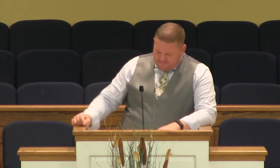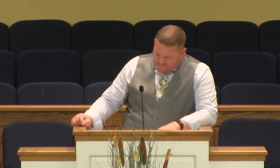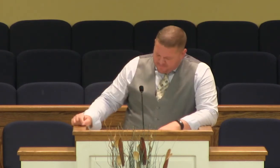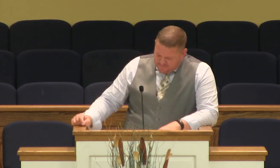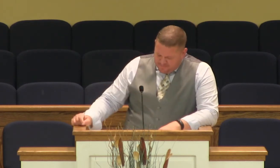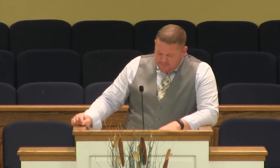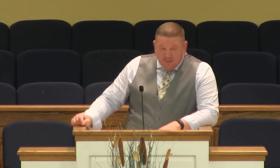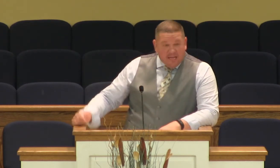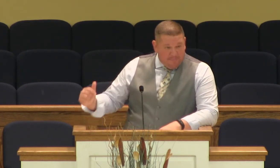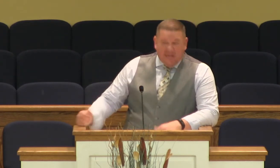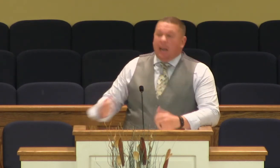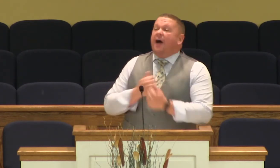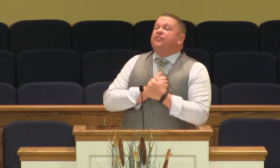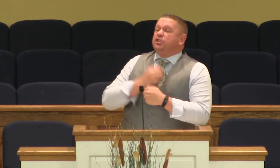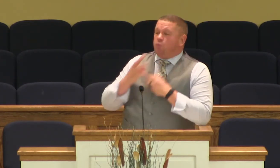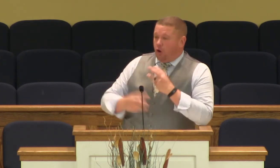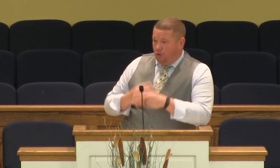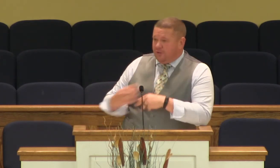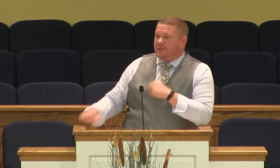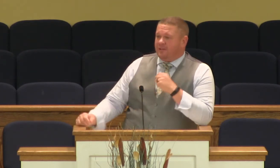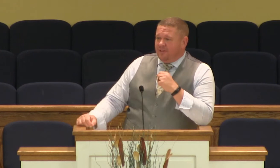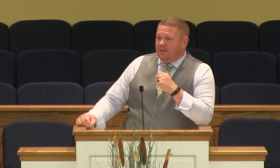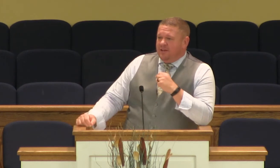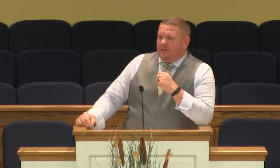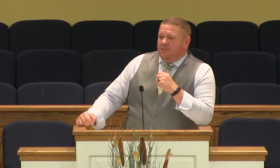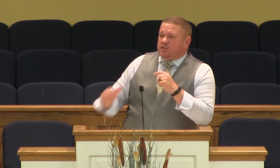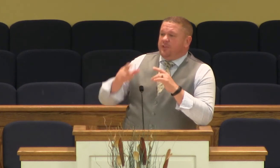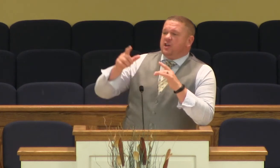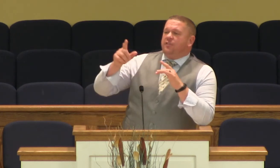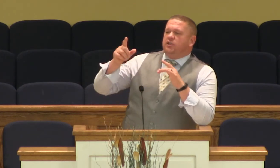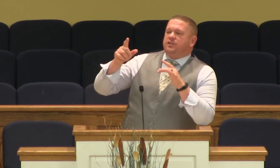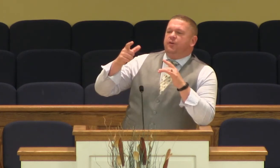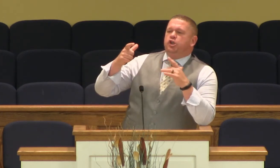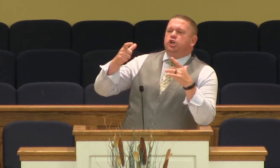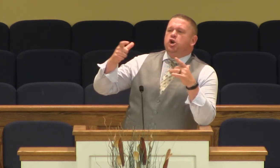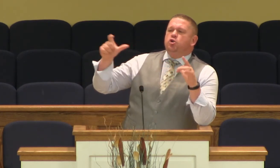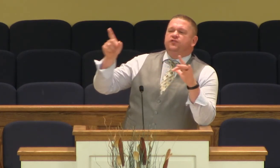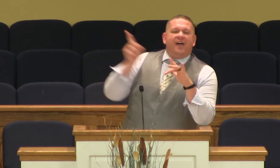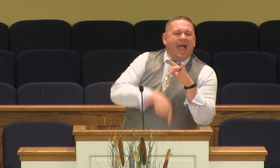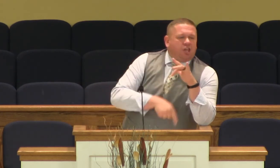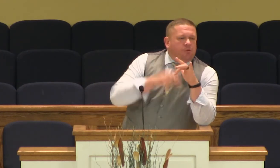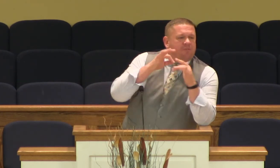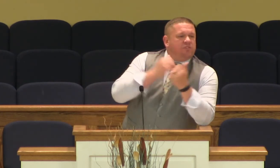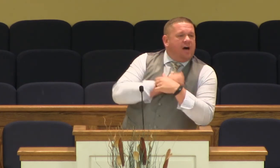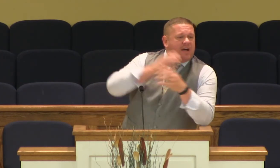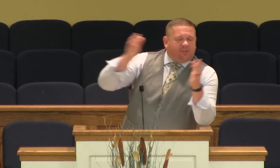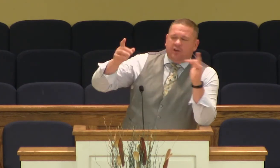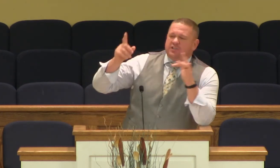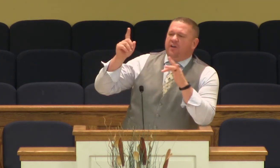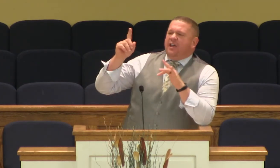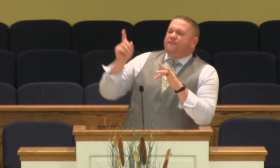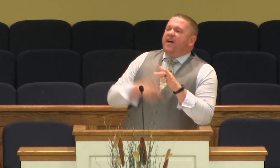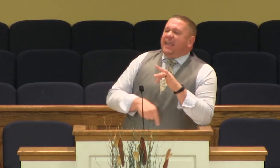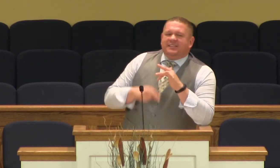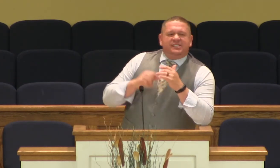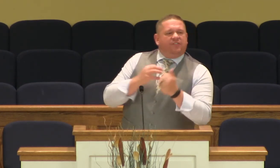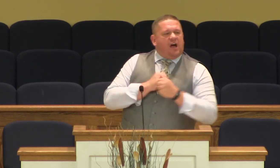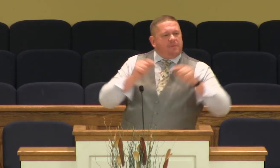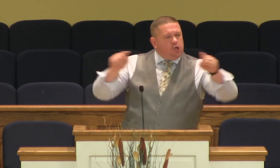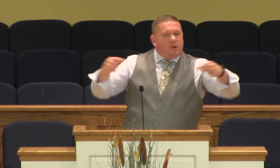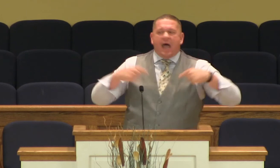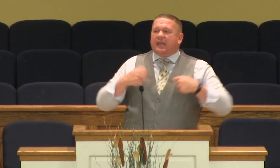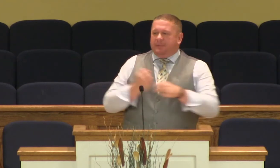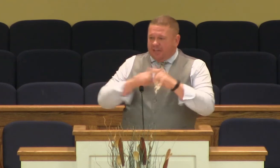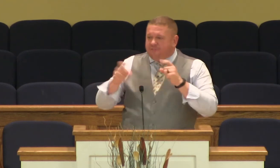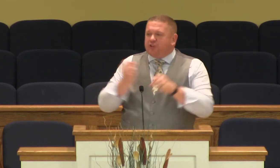on them. Amen. Love this world. There's a huge vacuum of love out there. There's a vacancy of love,